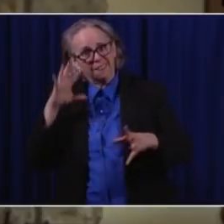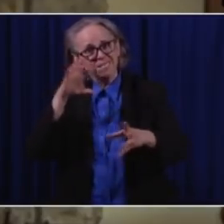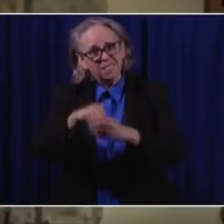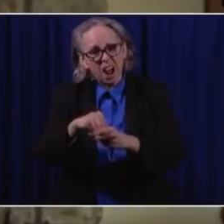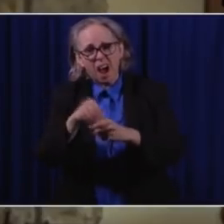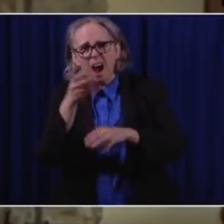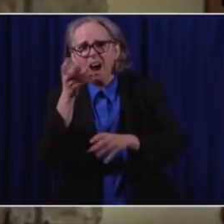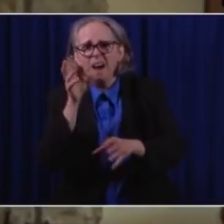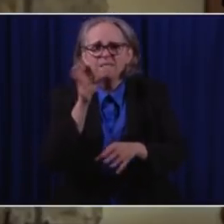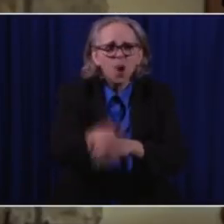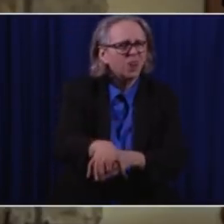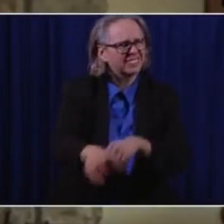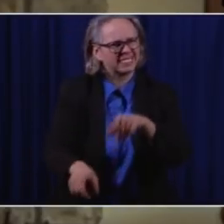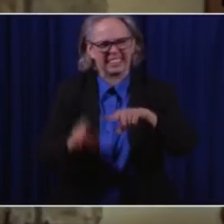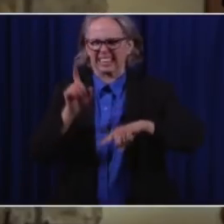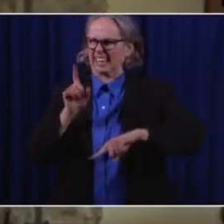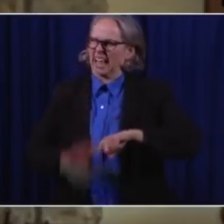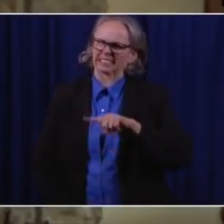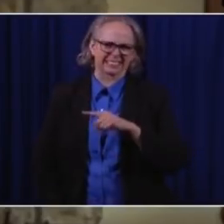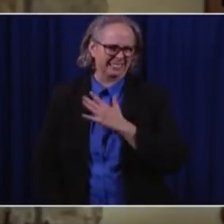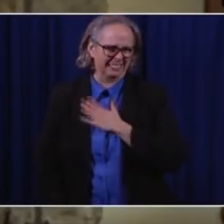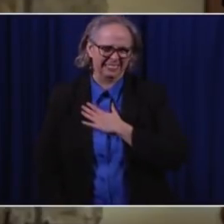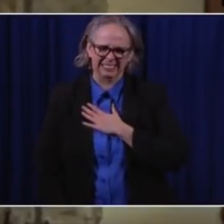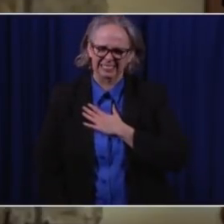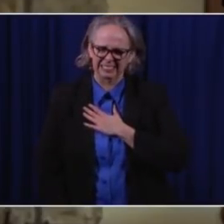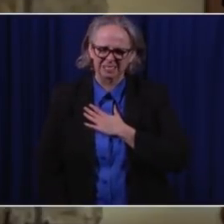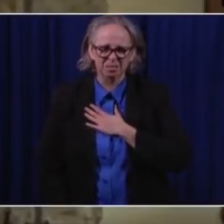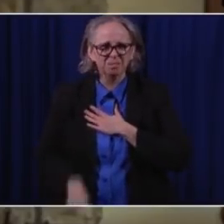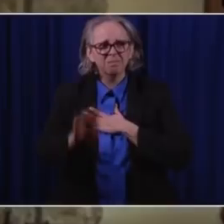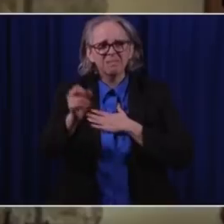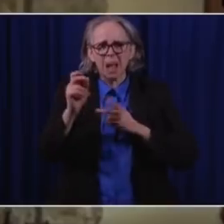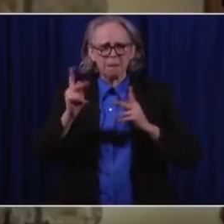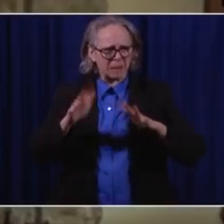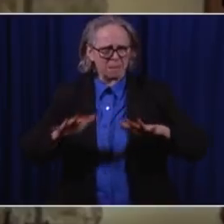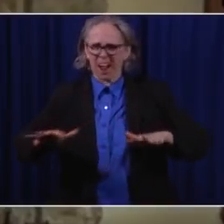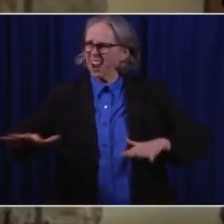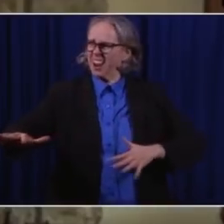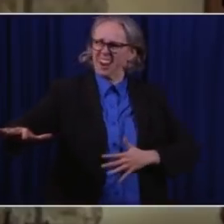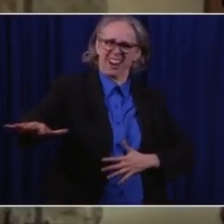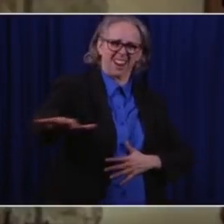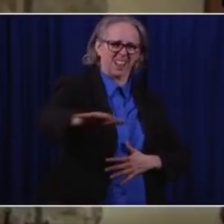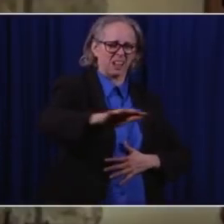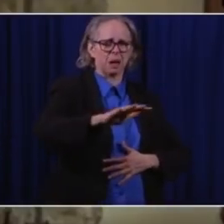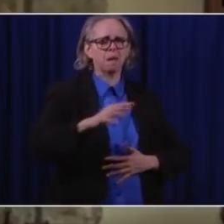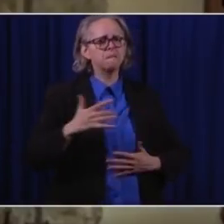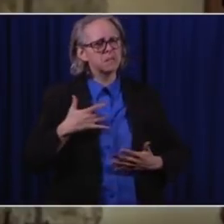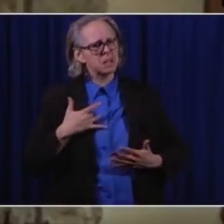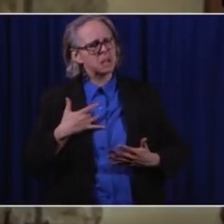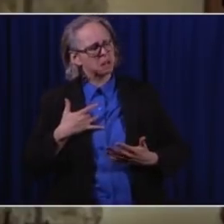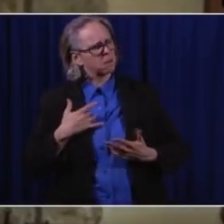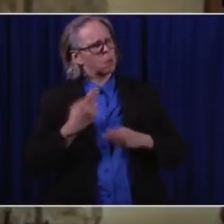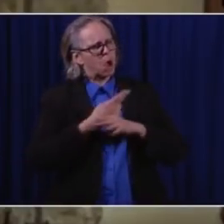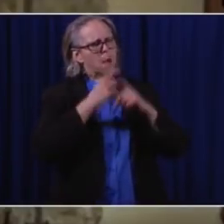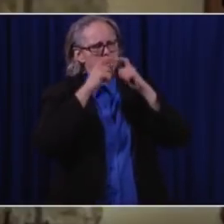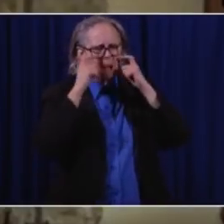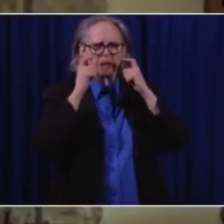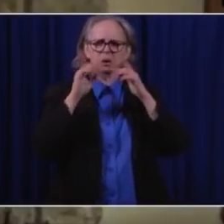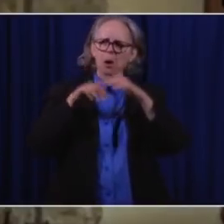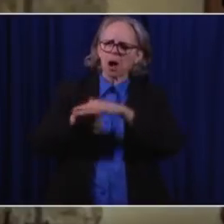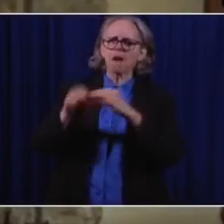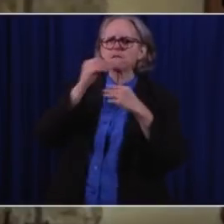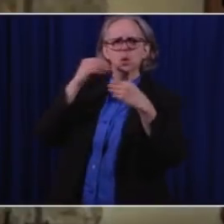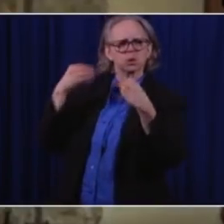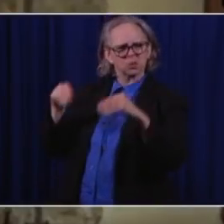not hesitate to put a mask on when they go to the grocery store, but when they've got their brother-in-law over watching football and he's not